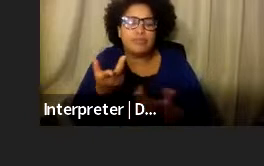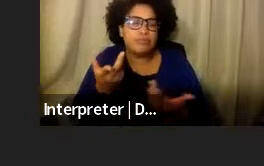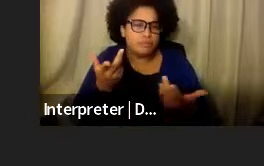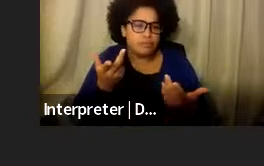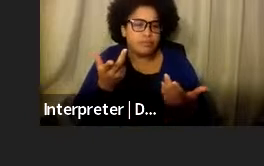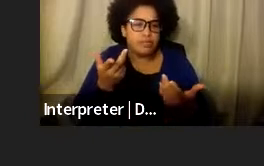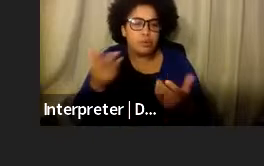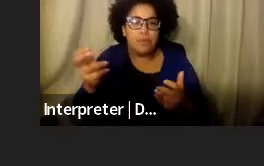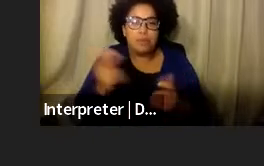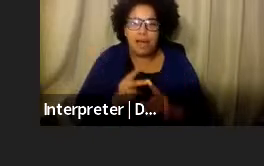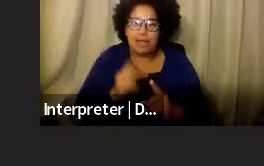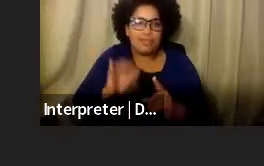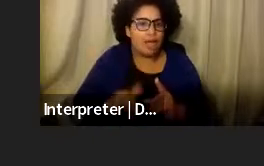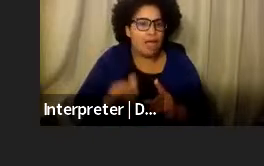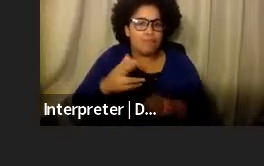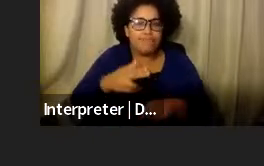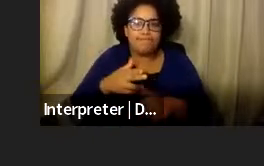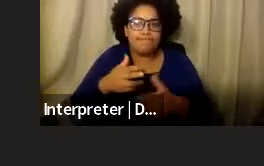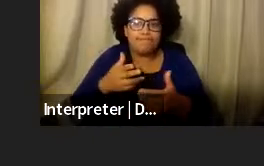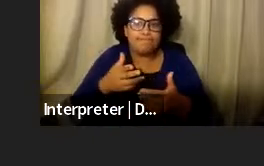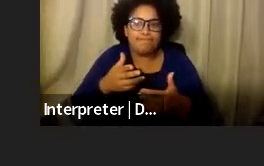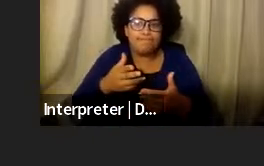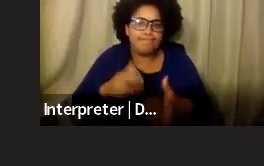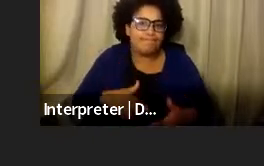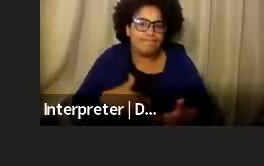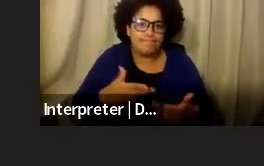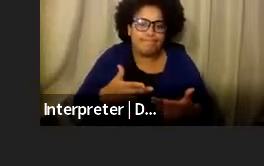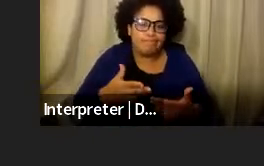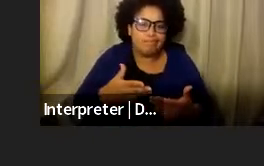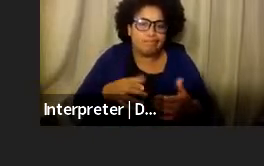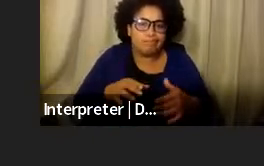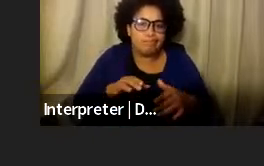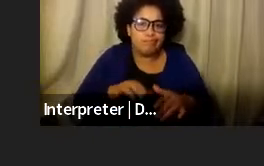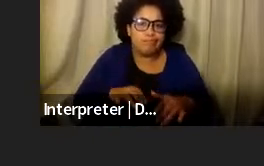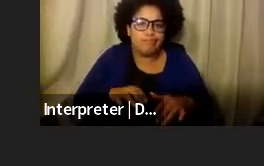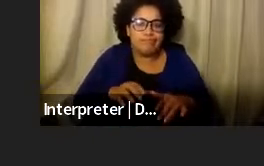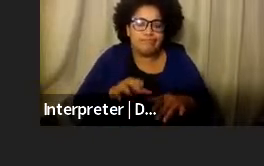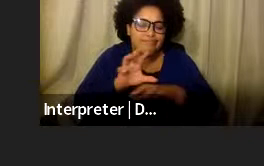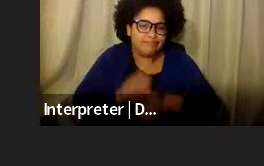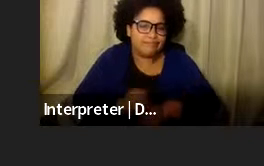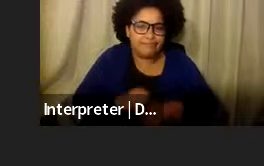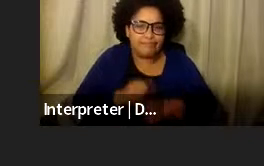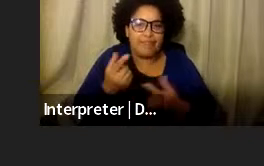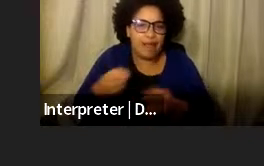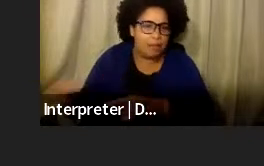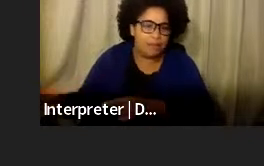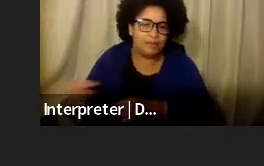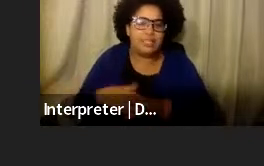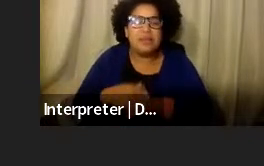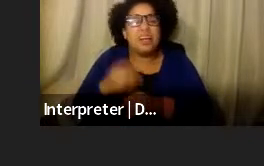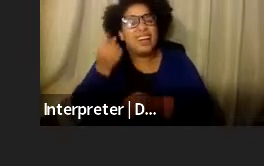We're back to that, and it's a bit earlier than what we normally see. Next slide, please.